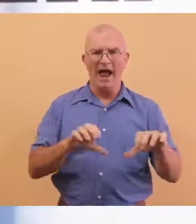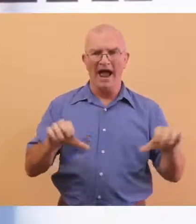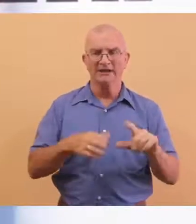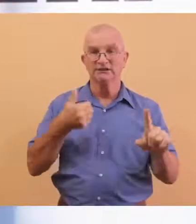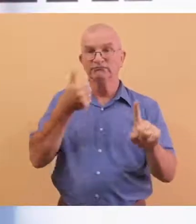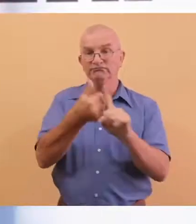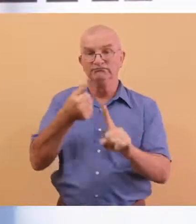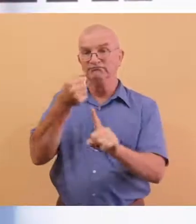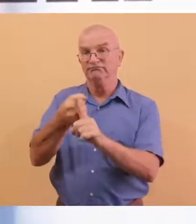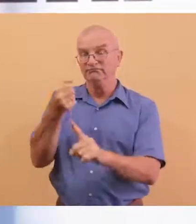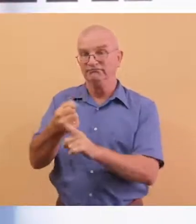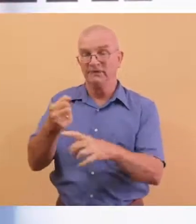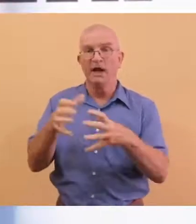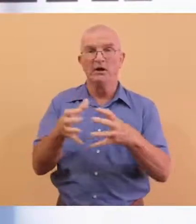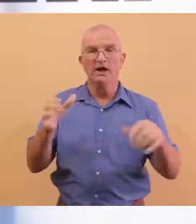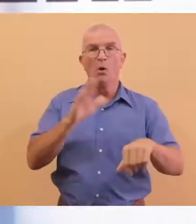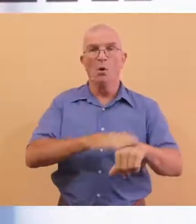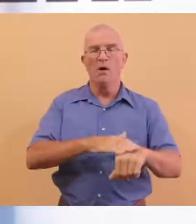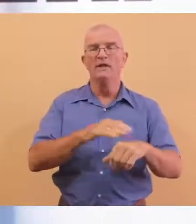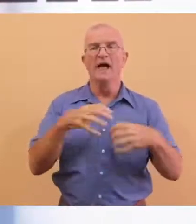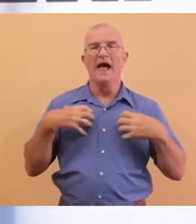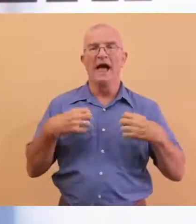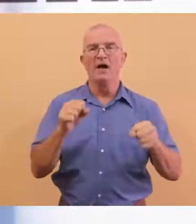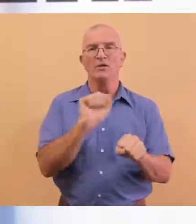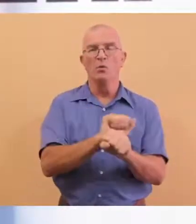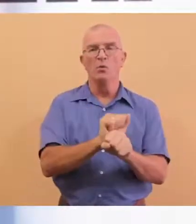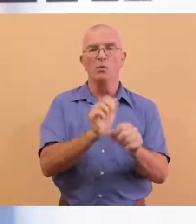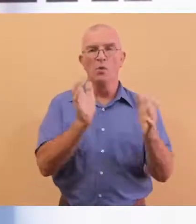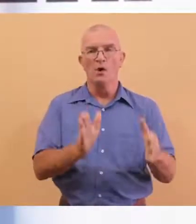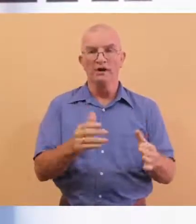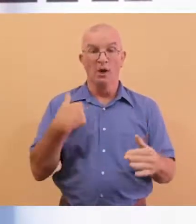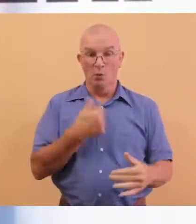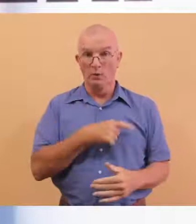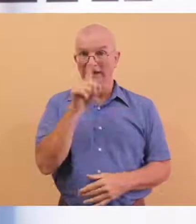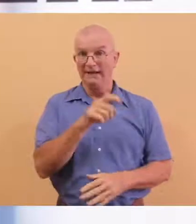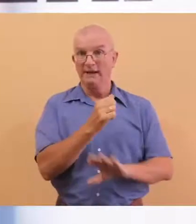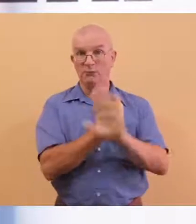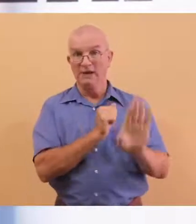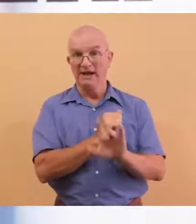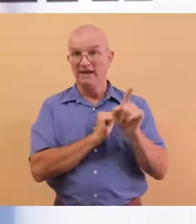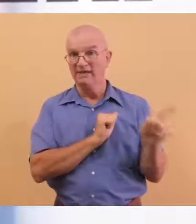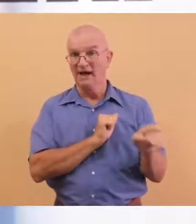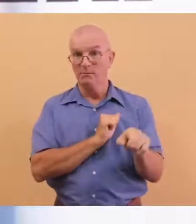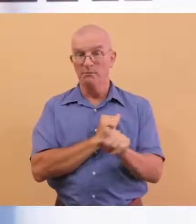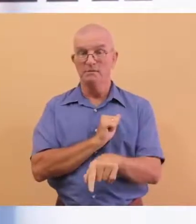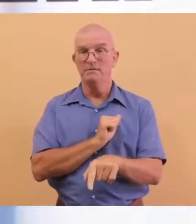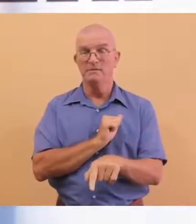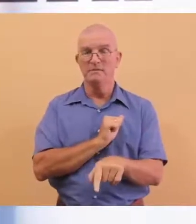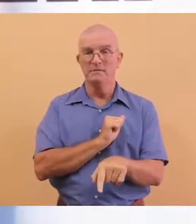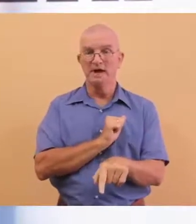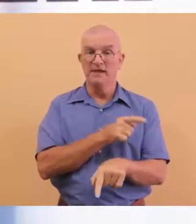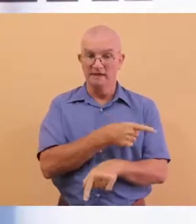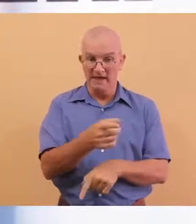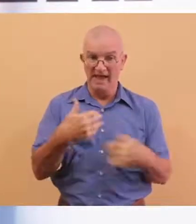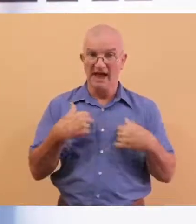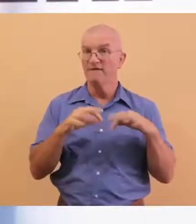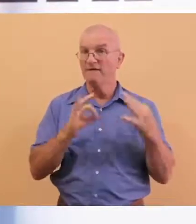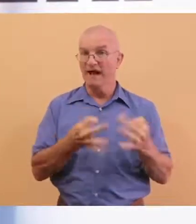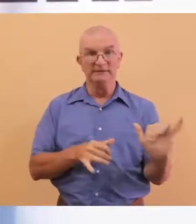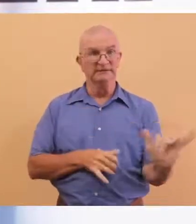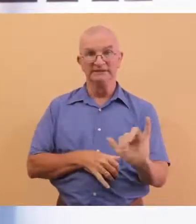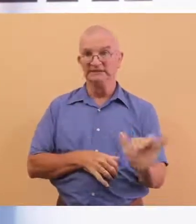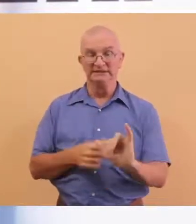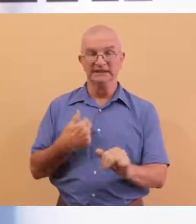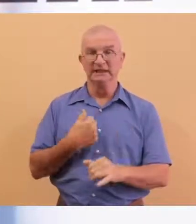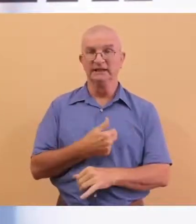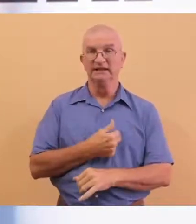greatly on our health workers, whom we need to protect at all costs. They have families just like